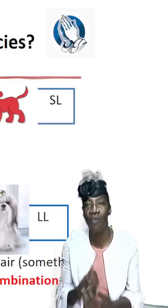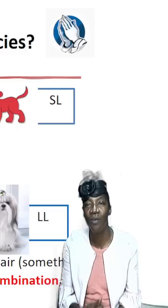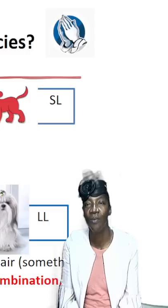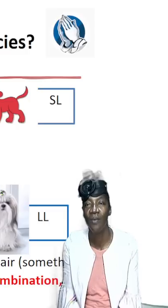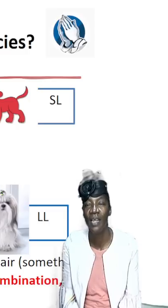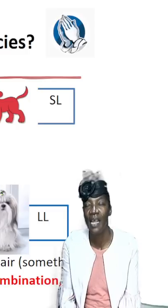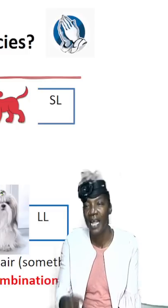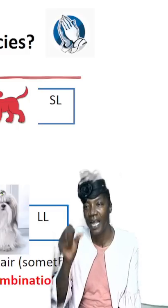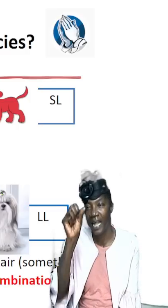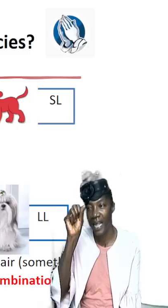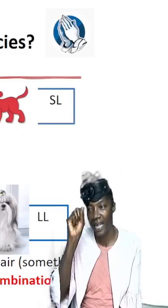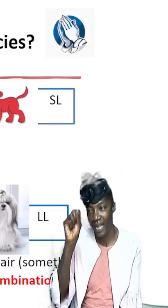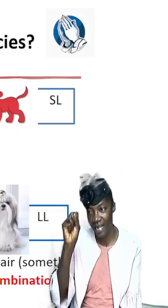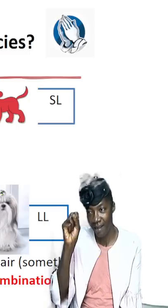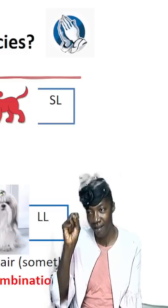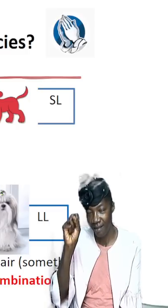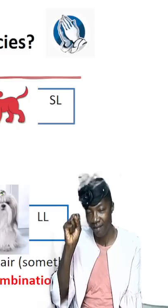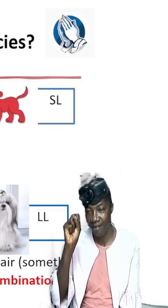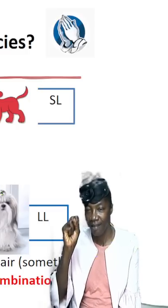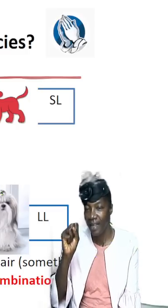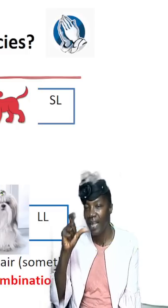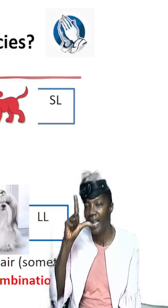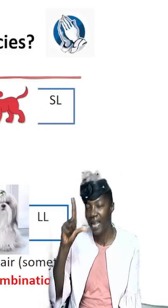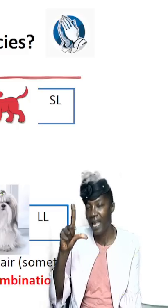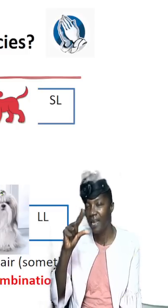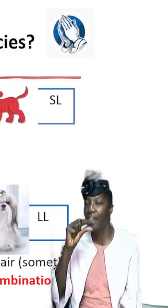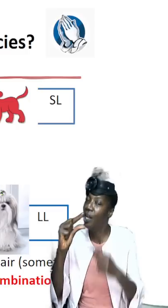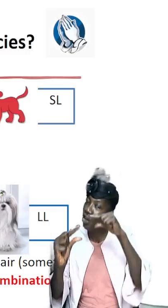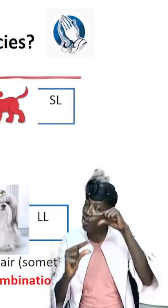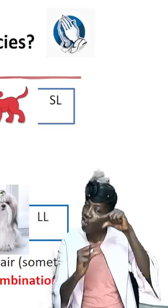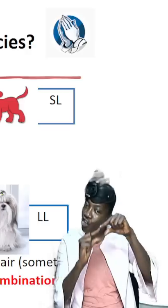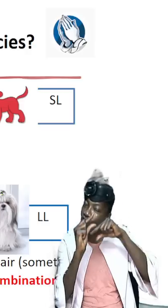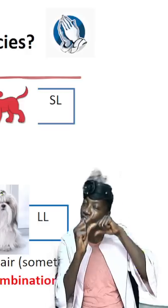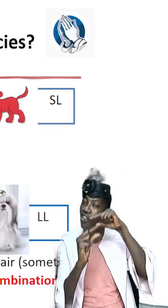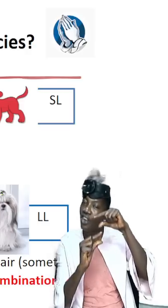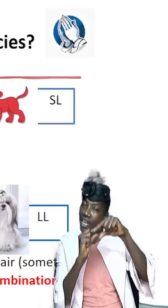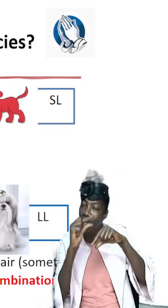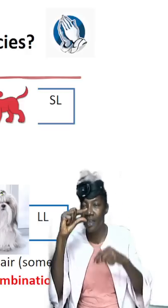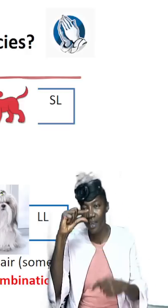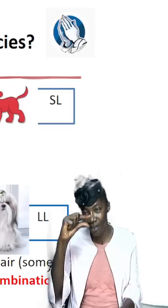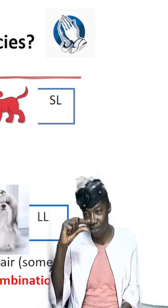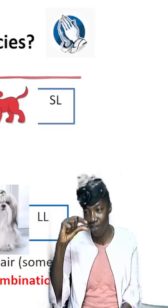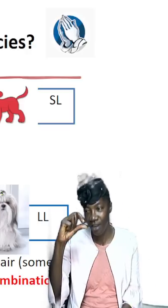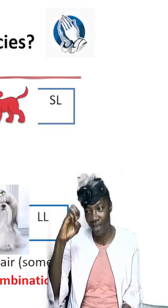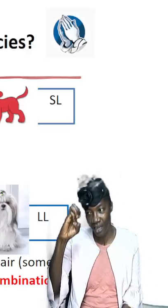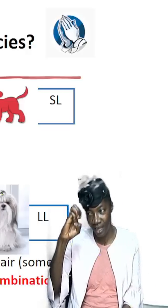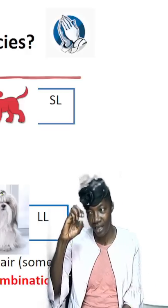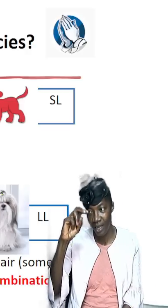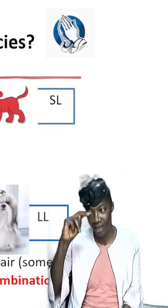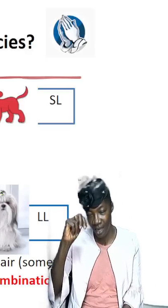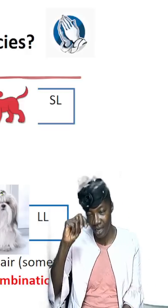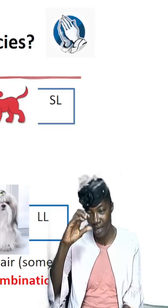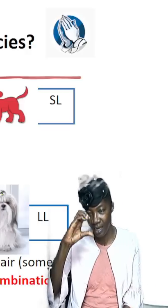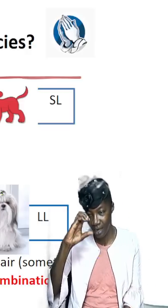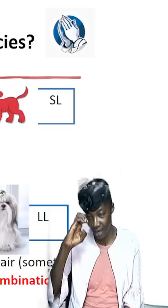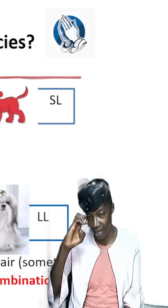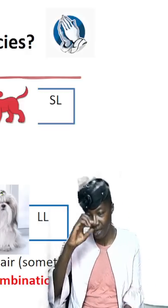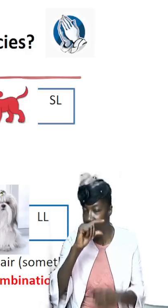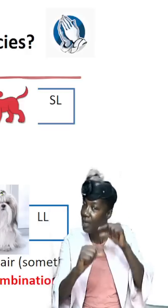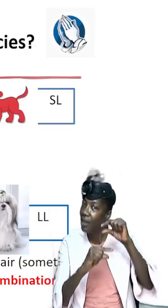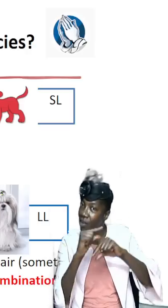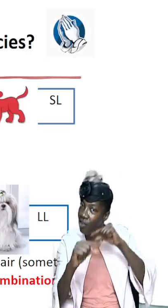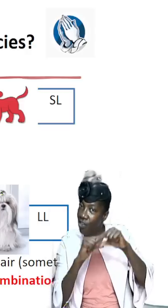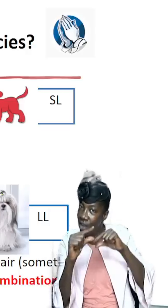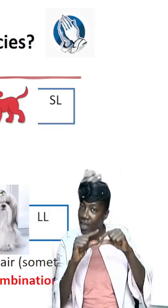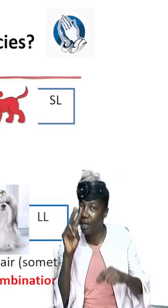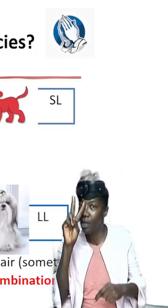gene and a L gene, right? Let us, S and L together, those two together, gives